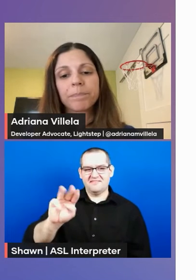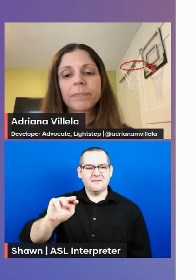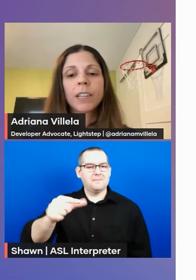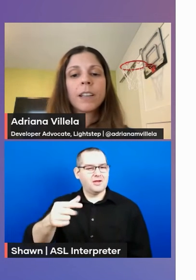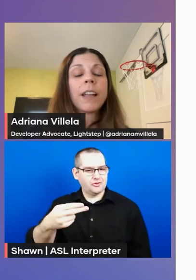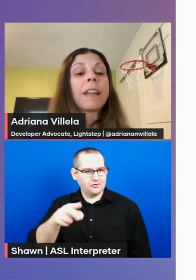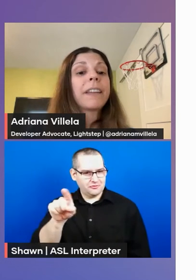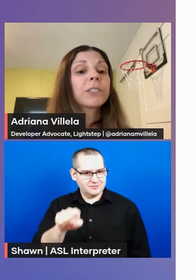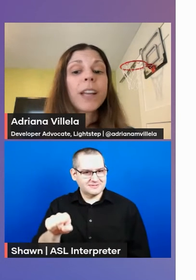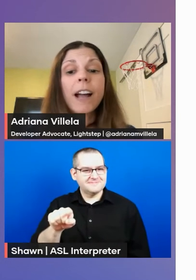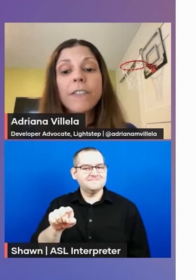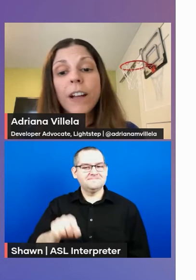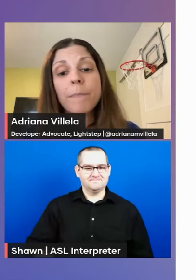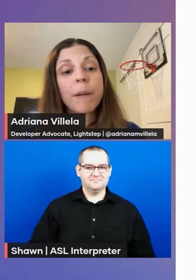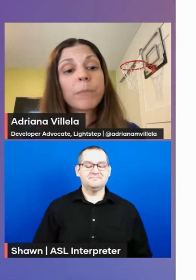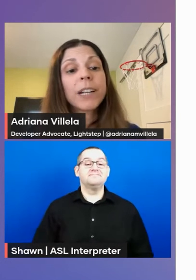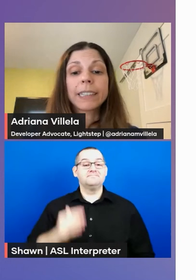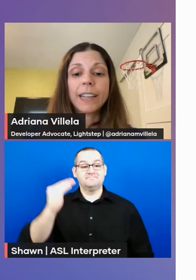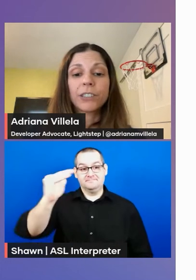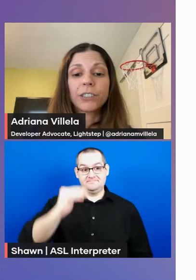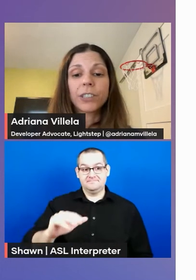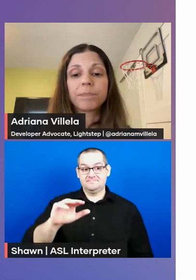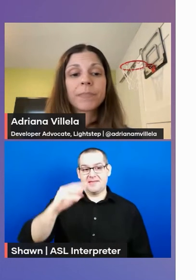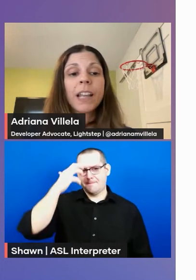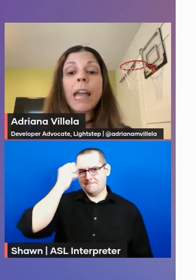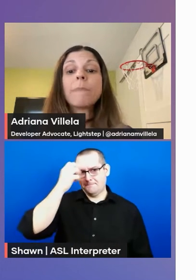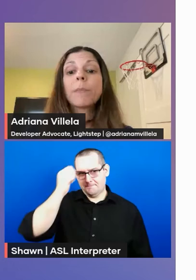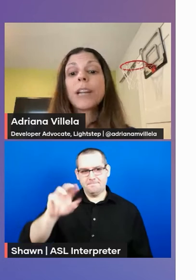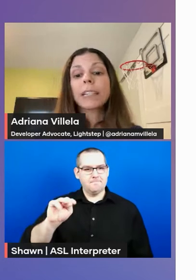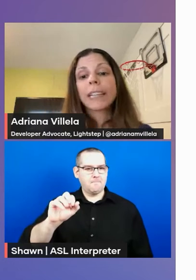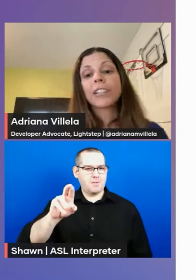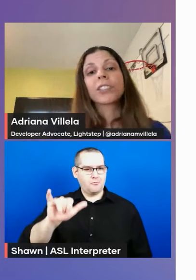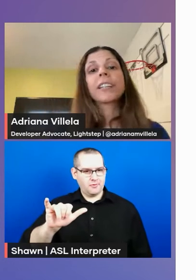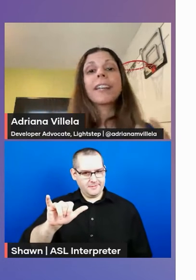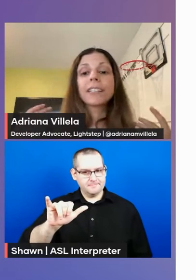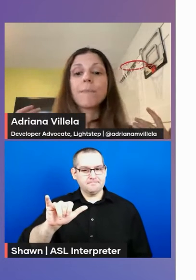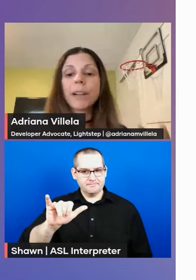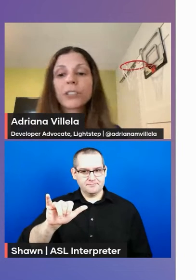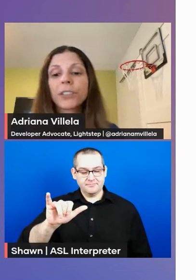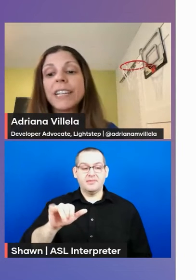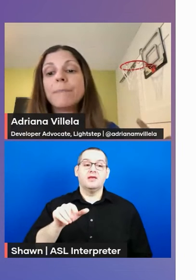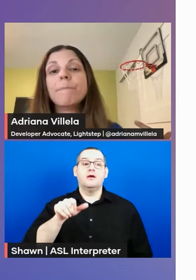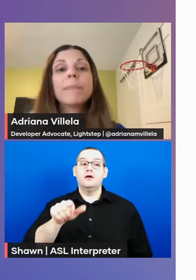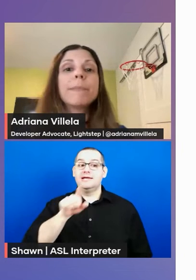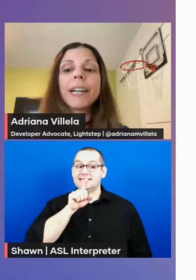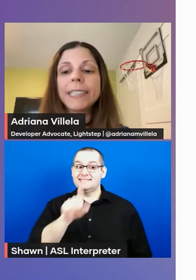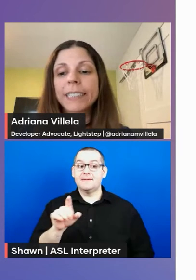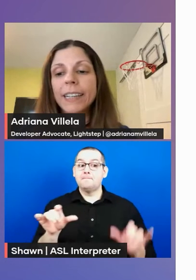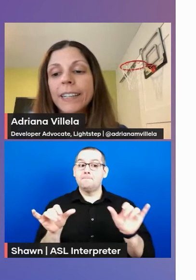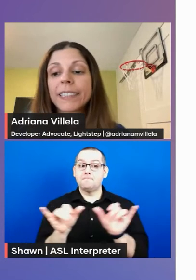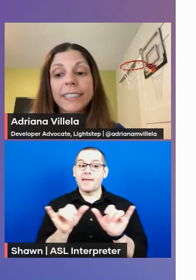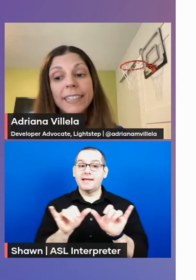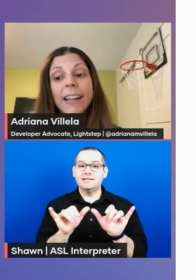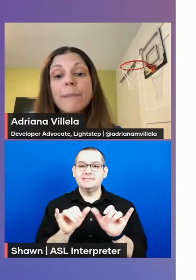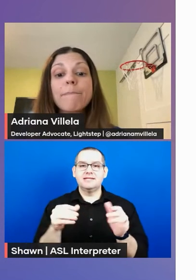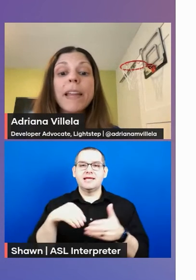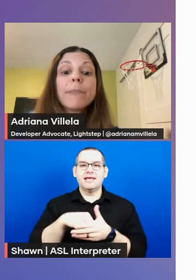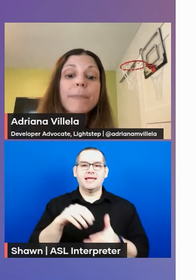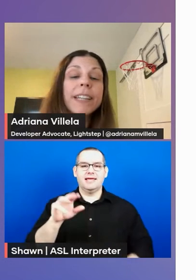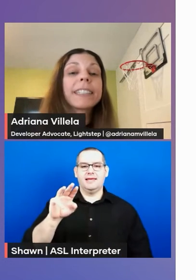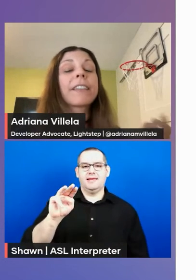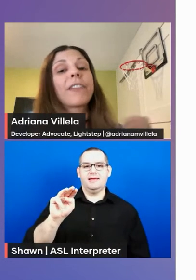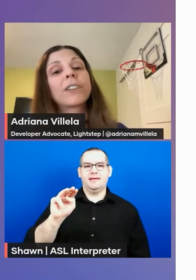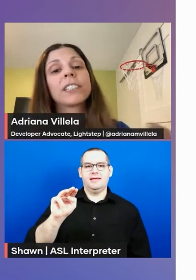spec. Next, we have memory allocation. Memory allocation is measured in mebibytes, and as an aside,